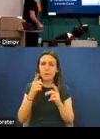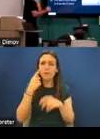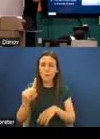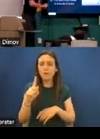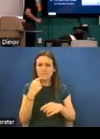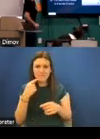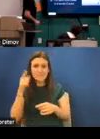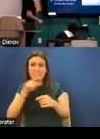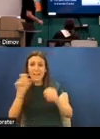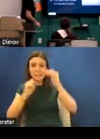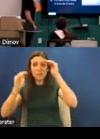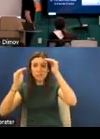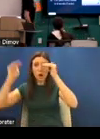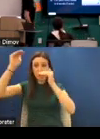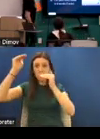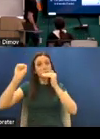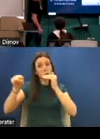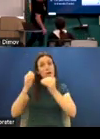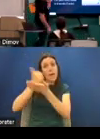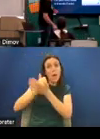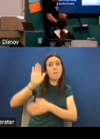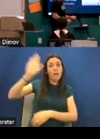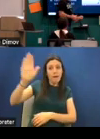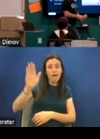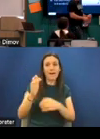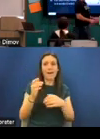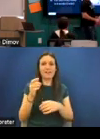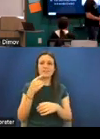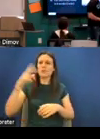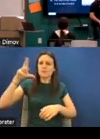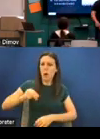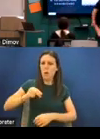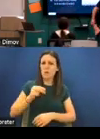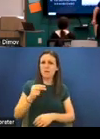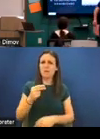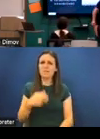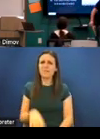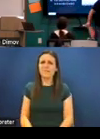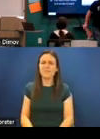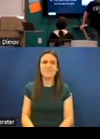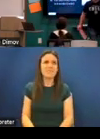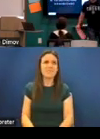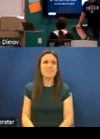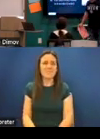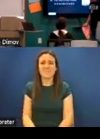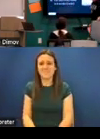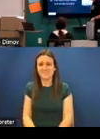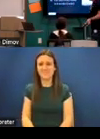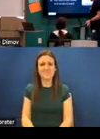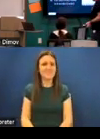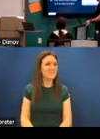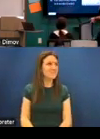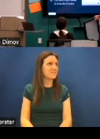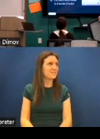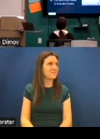Wow. Oh my gosh, just let her do it. Adam, stick it down low, stick it down lower on the TV. Put it on the